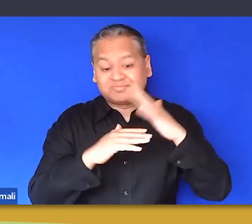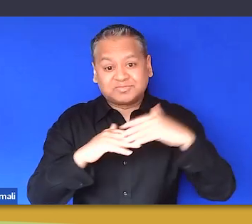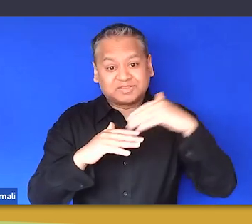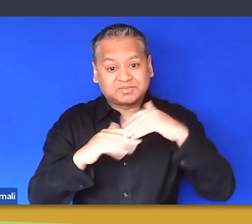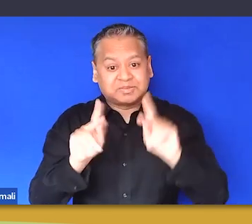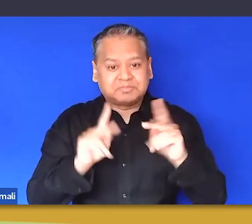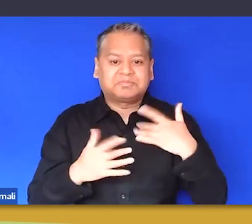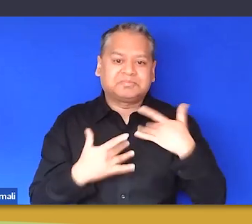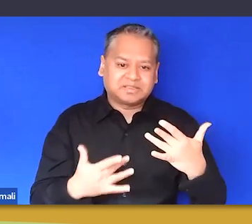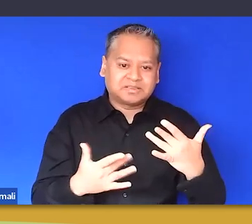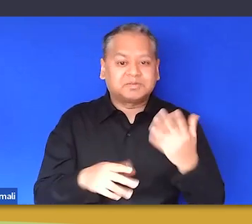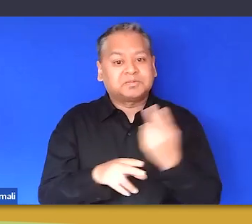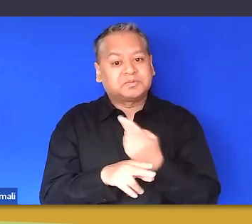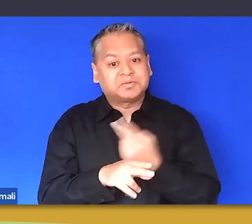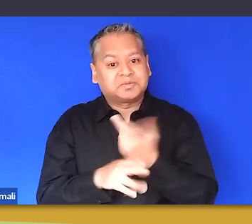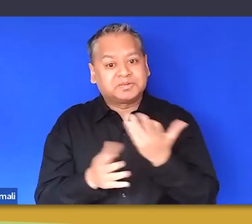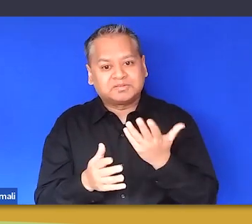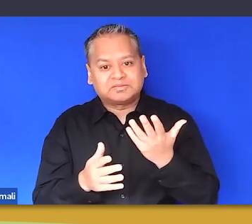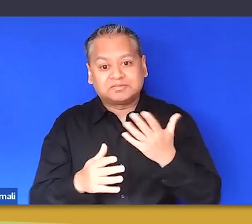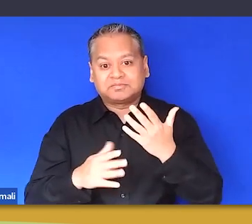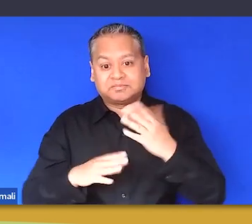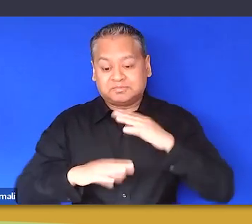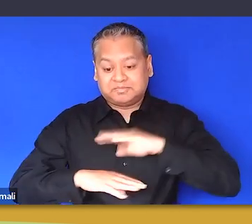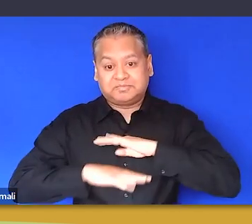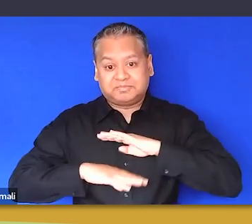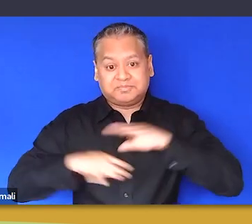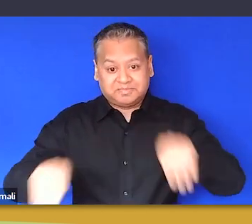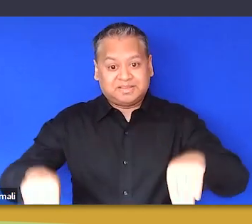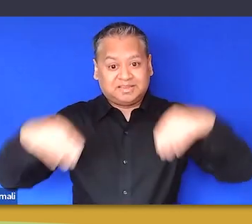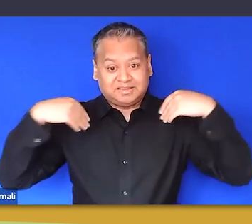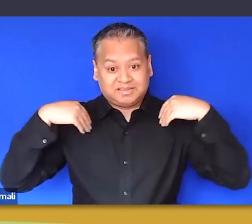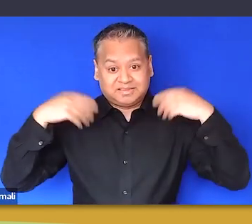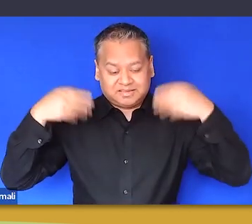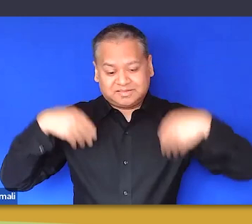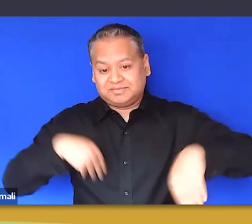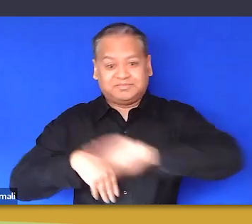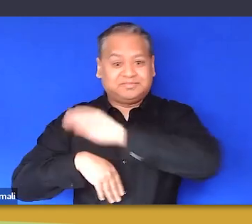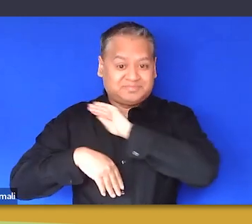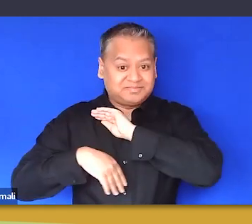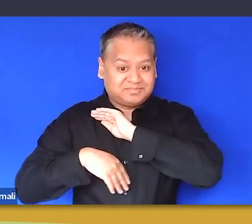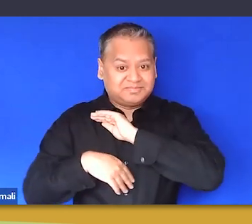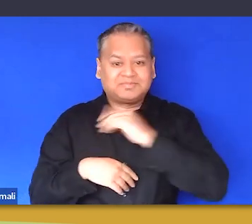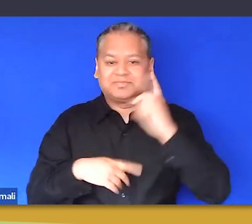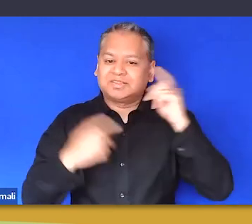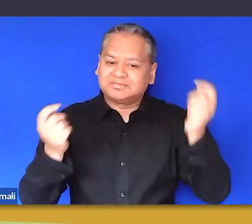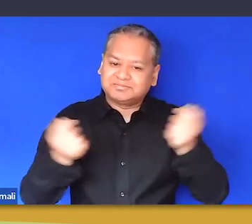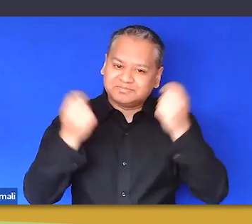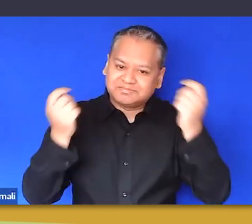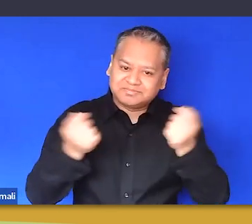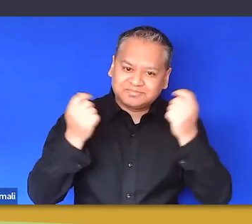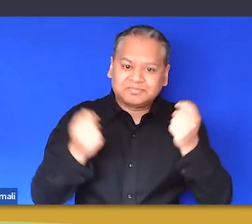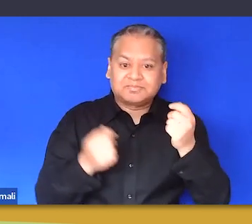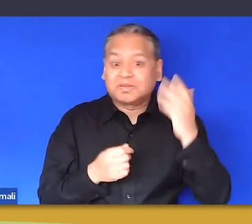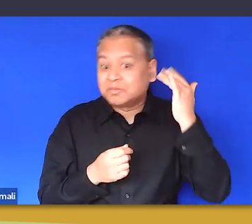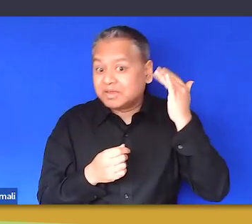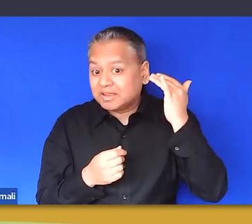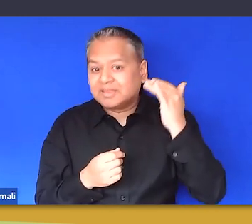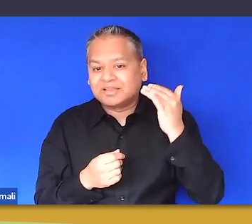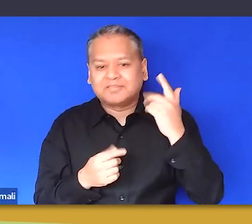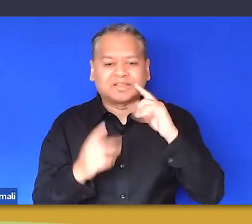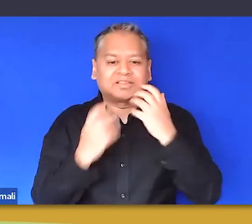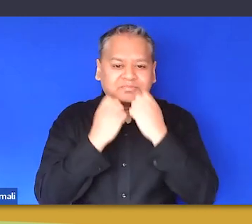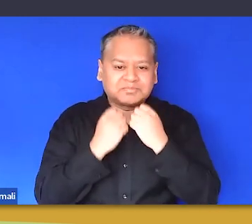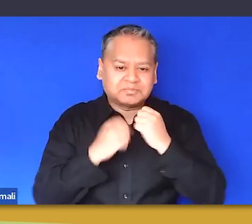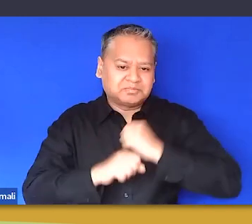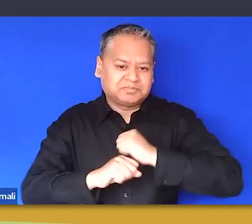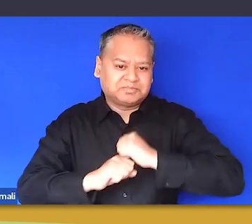which protects him, covers his heart, which you'll see the blanket on him. The